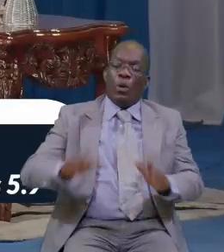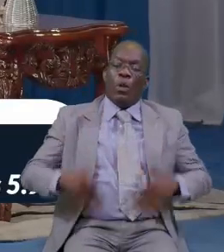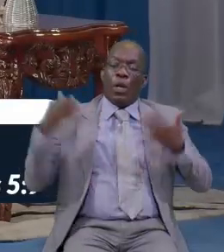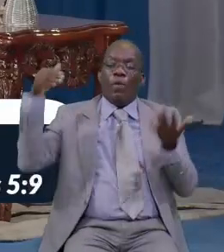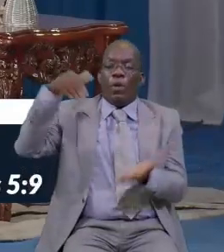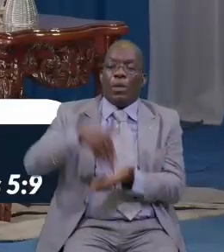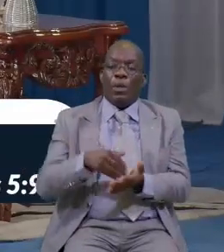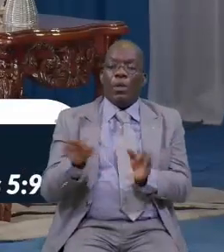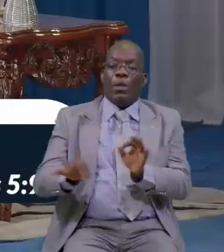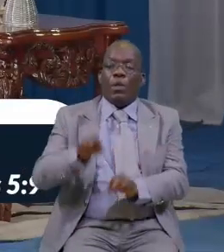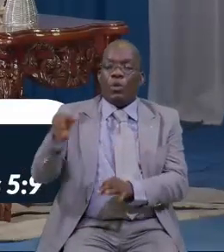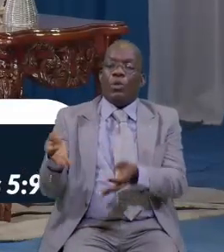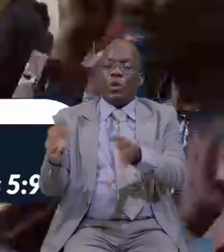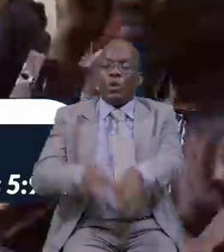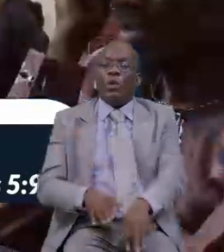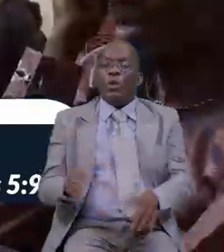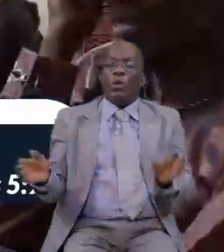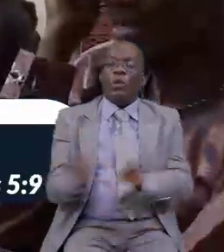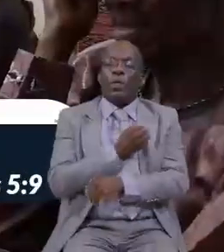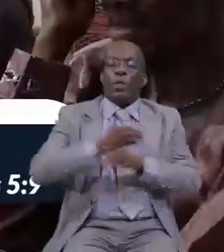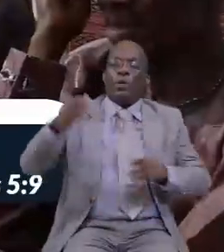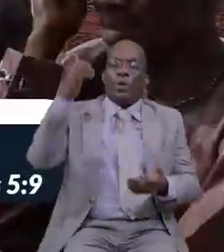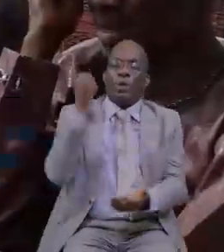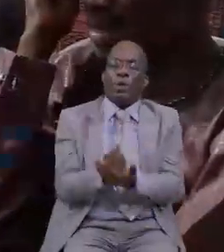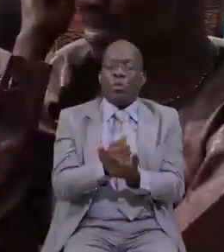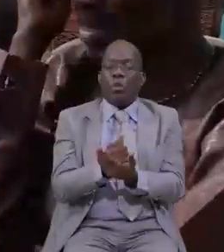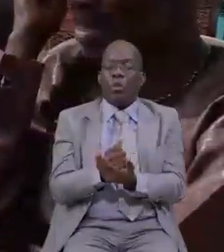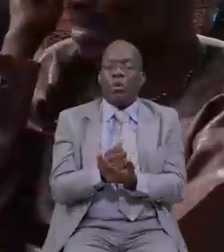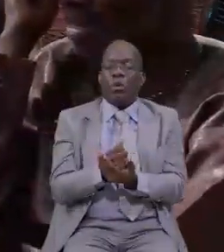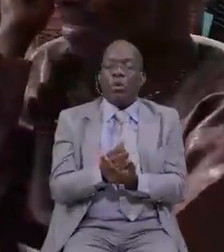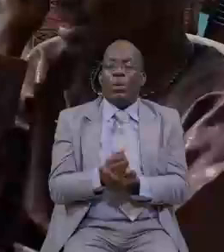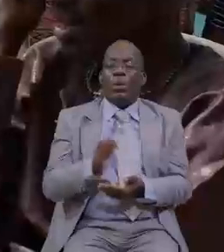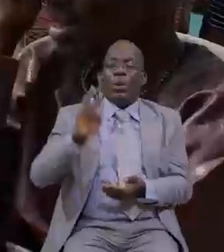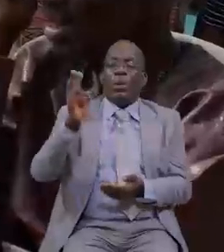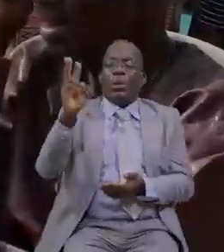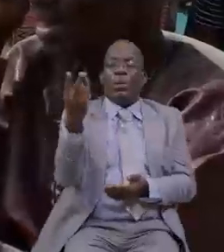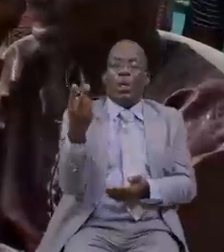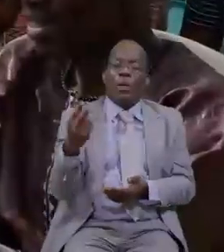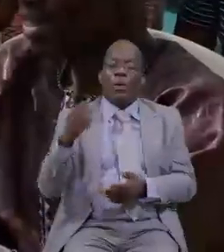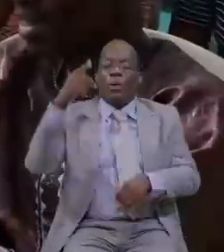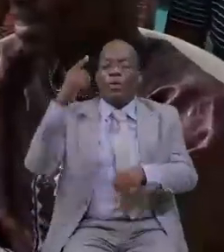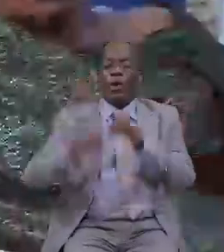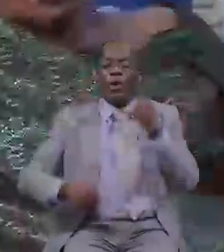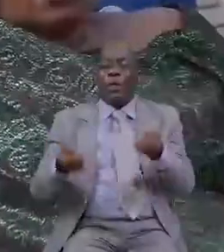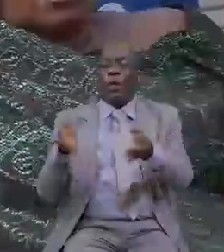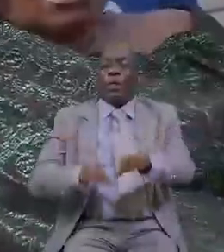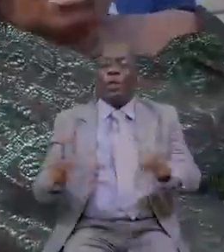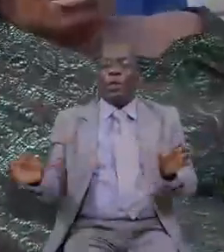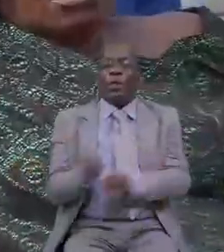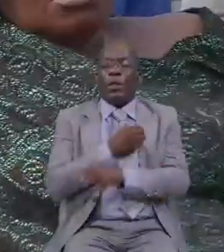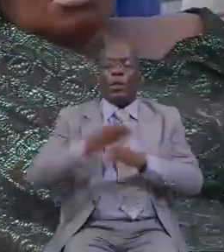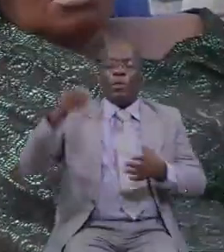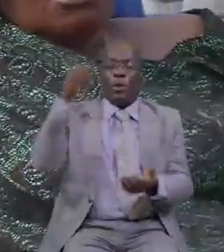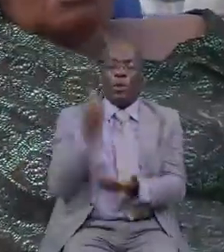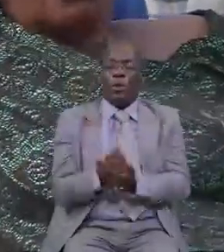Spiritual death taken away. The second final eternal death taken away. And now